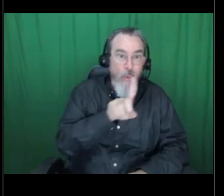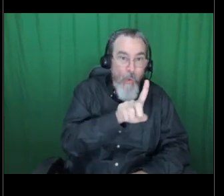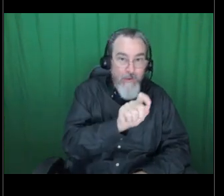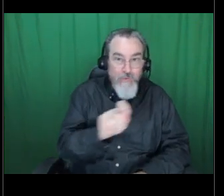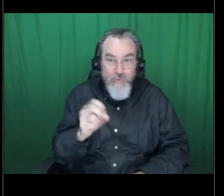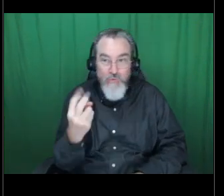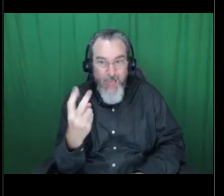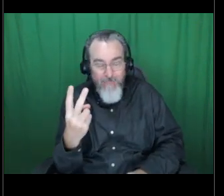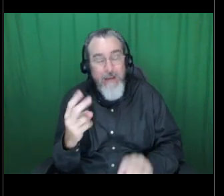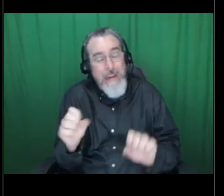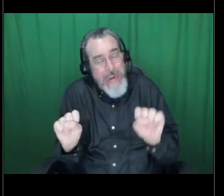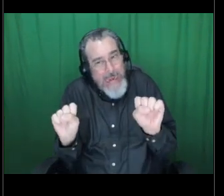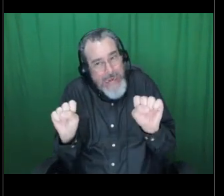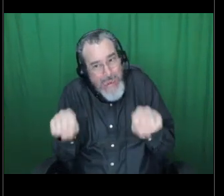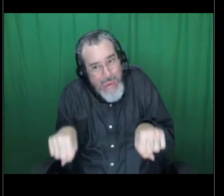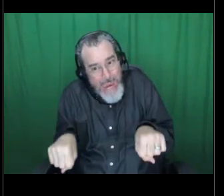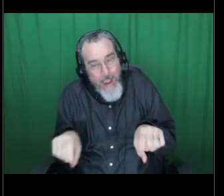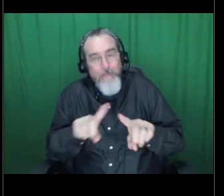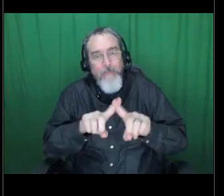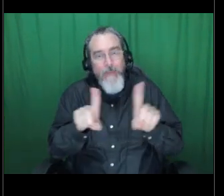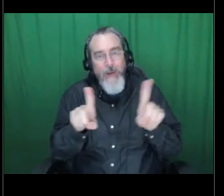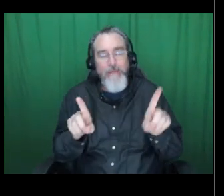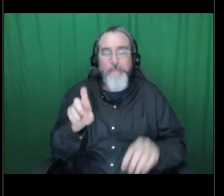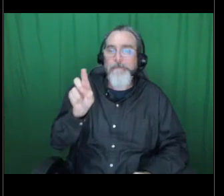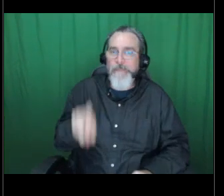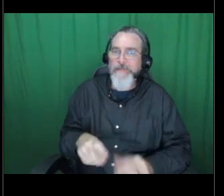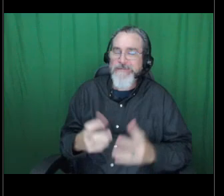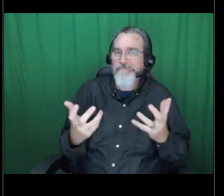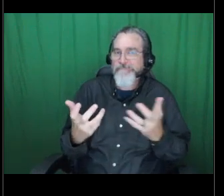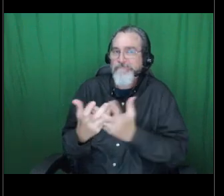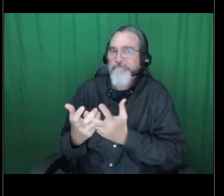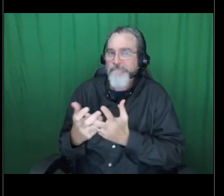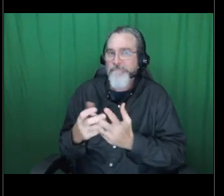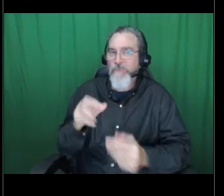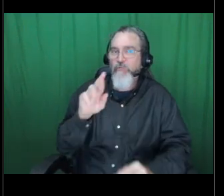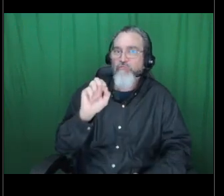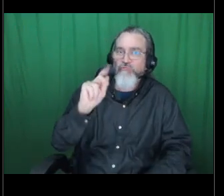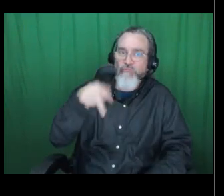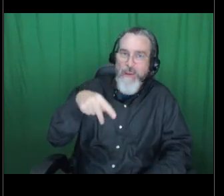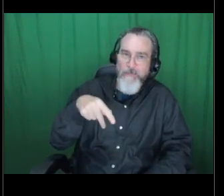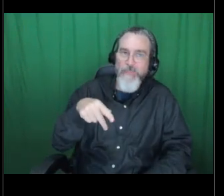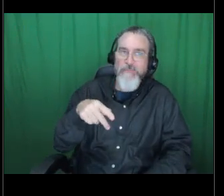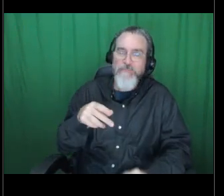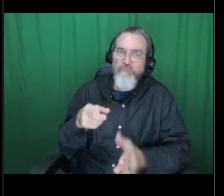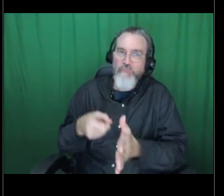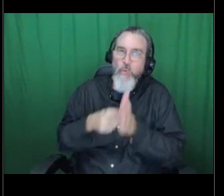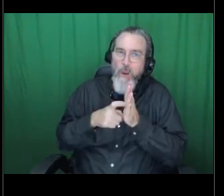allowed, but they must comply with the ramp provisions in ANSI.